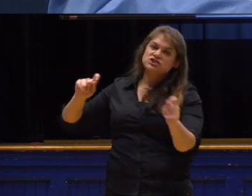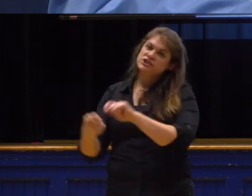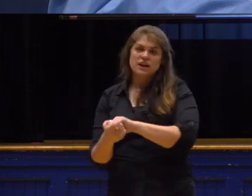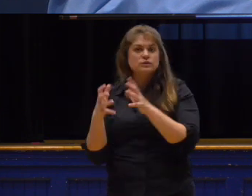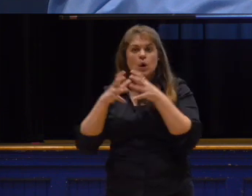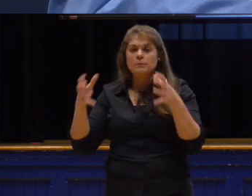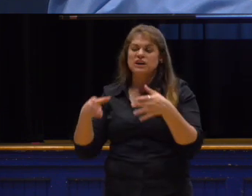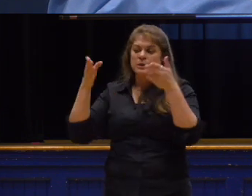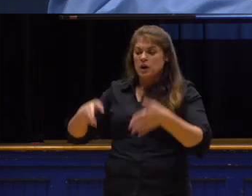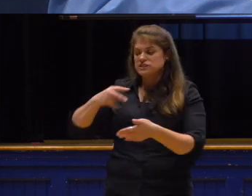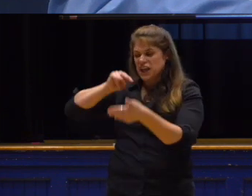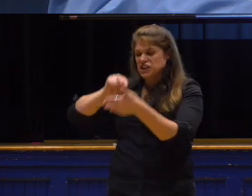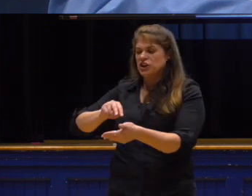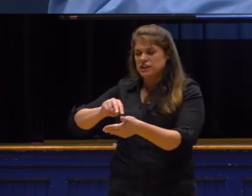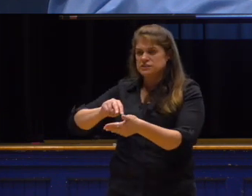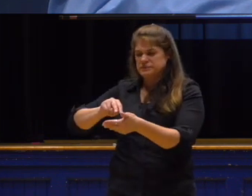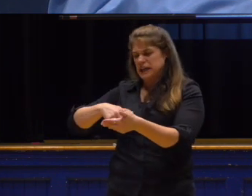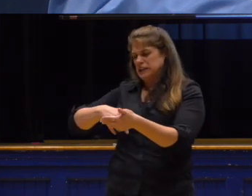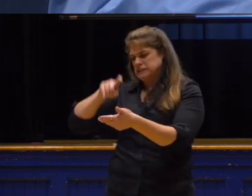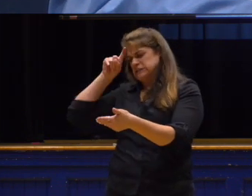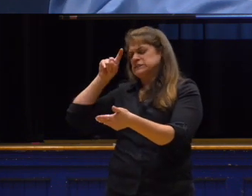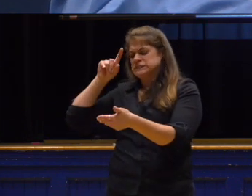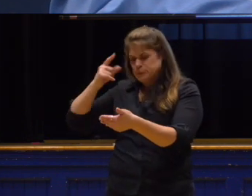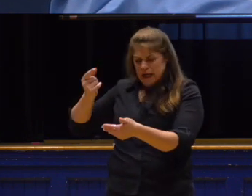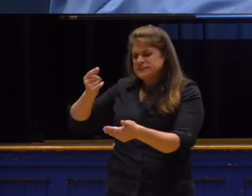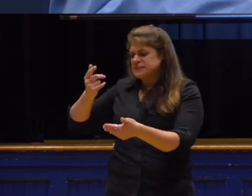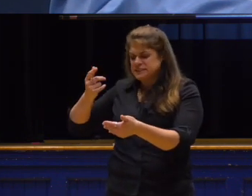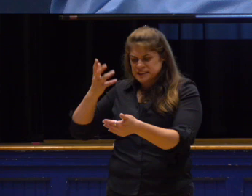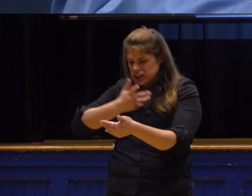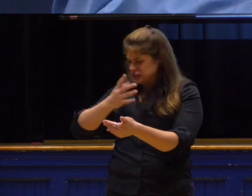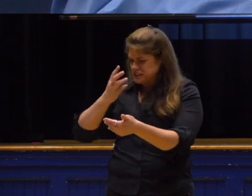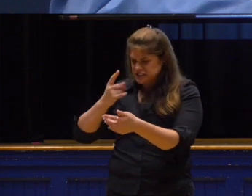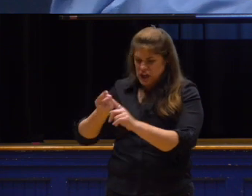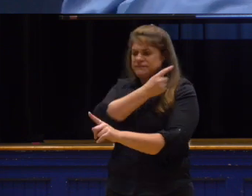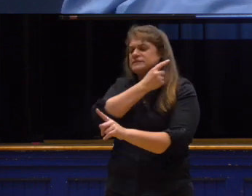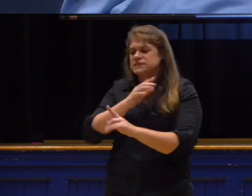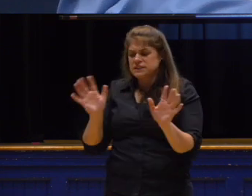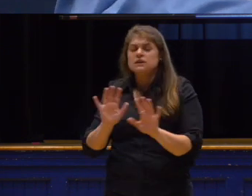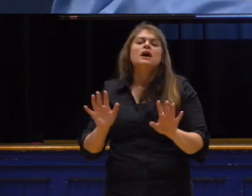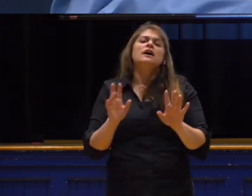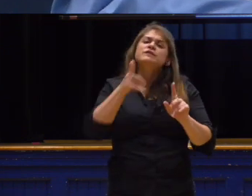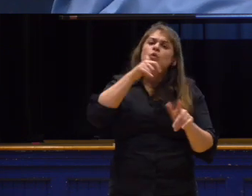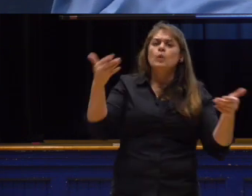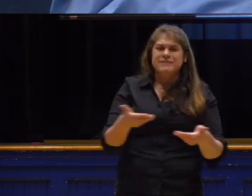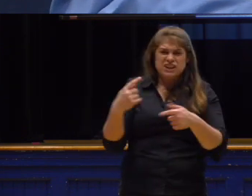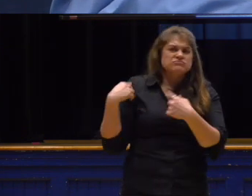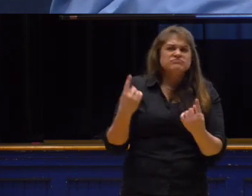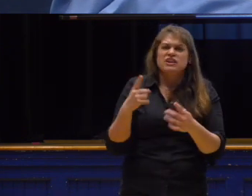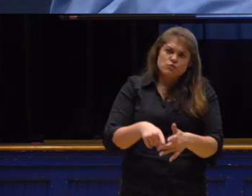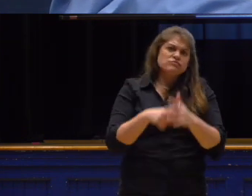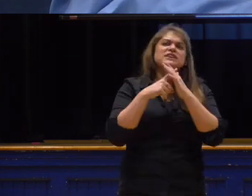so significantly that somebody would look at it, they didn't want them to get a wrong idea of what something was going to look like. And for some of you who were